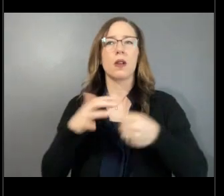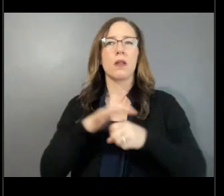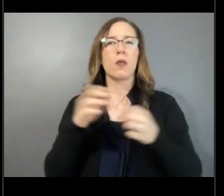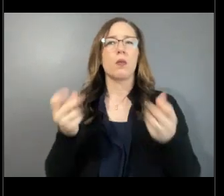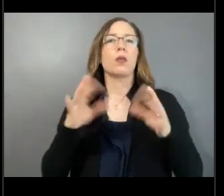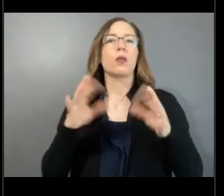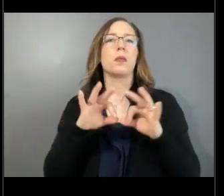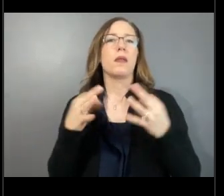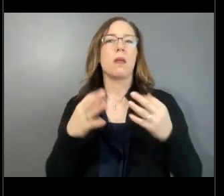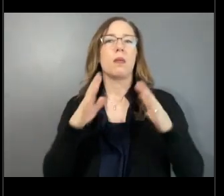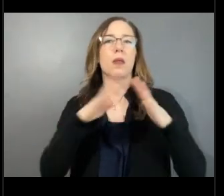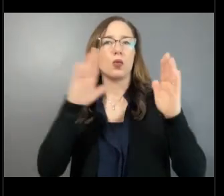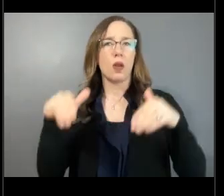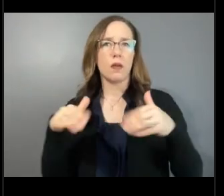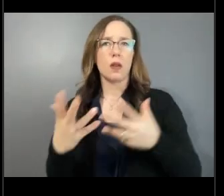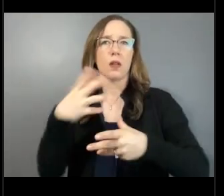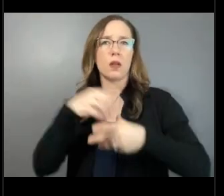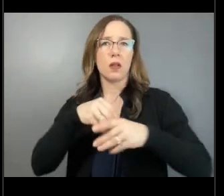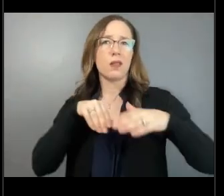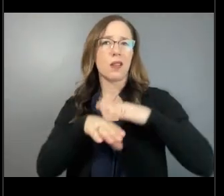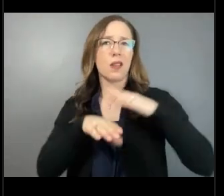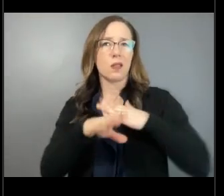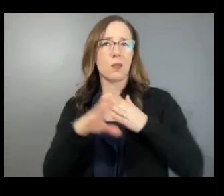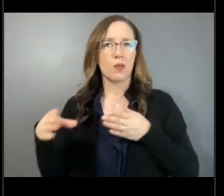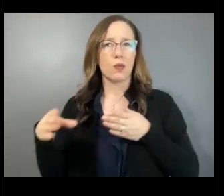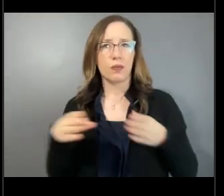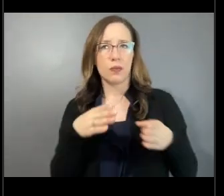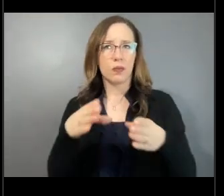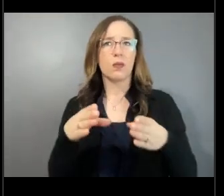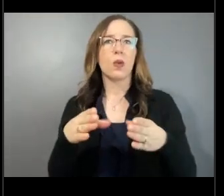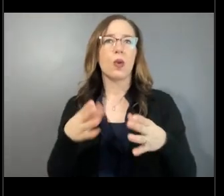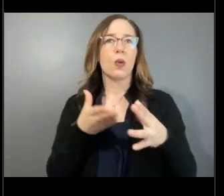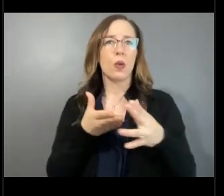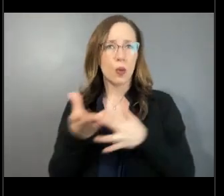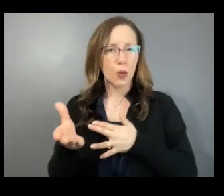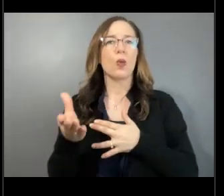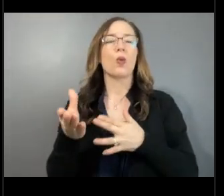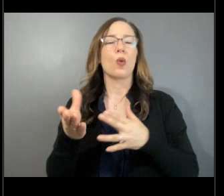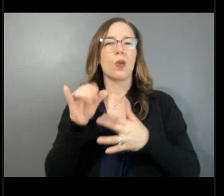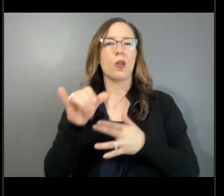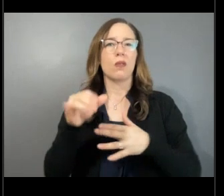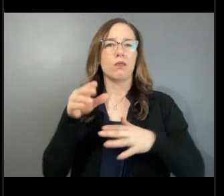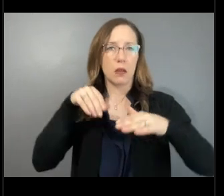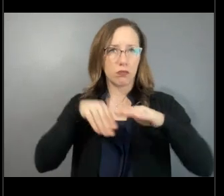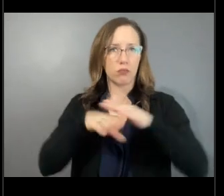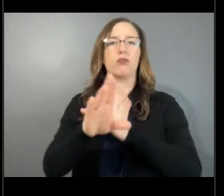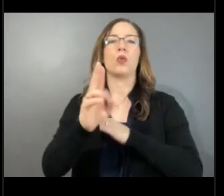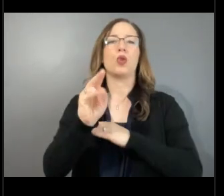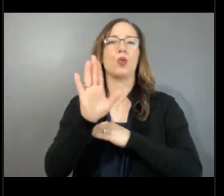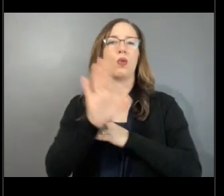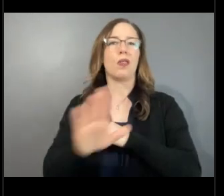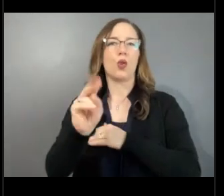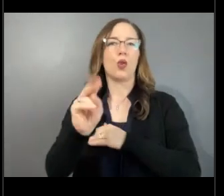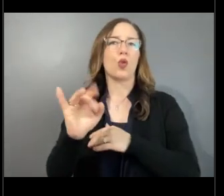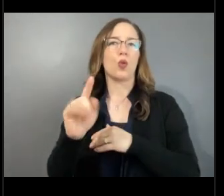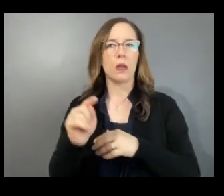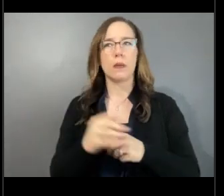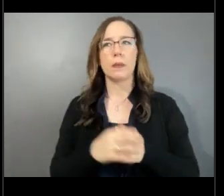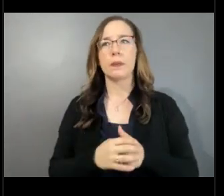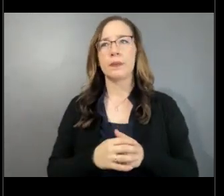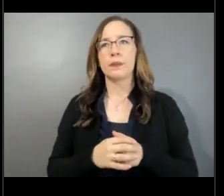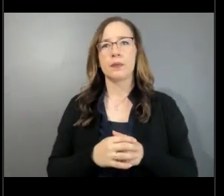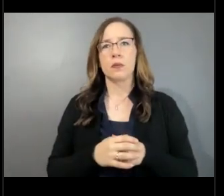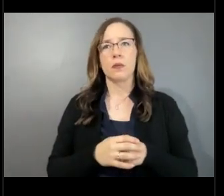dwelling units contain an accessible route into and through the covered dwelling unit.